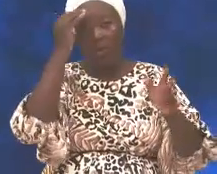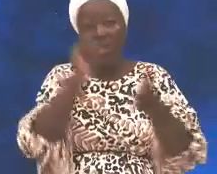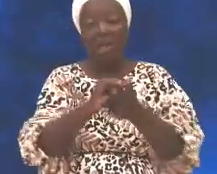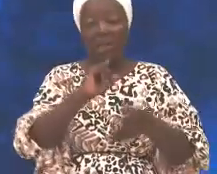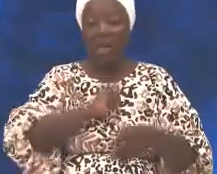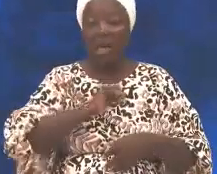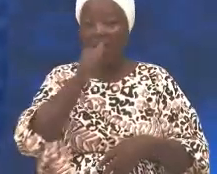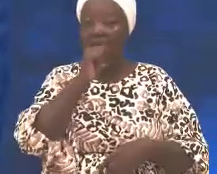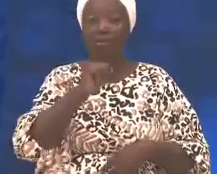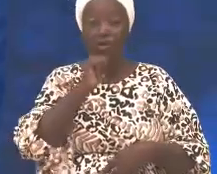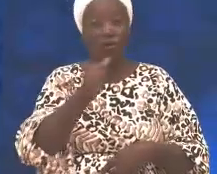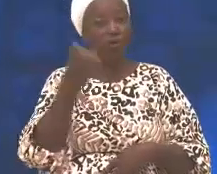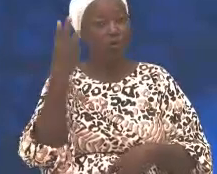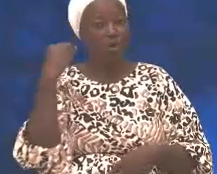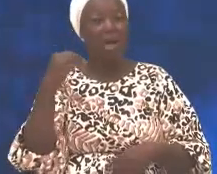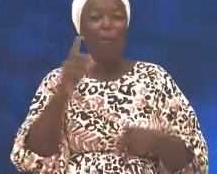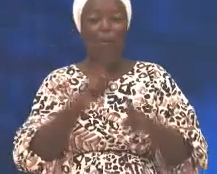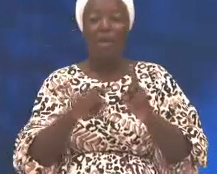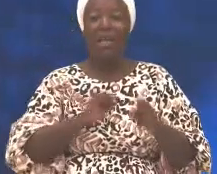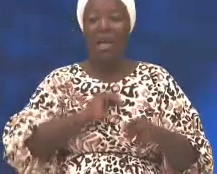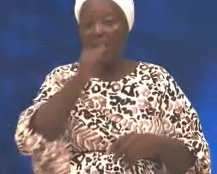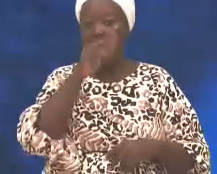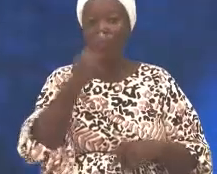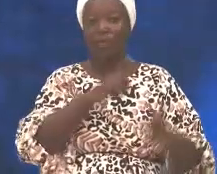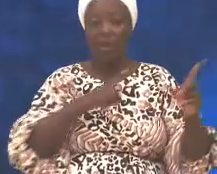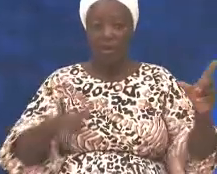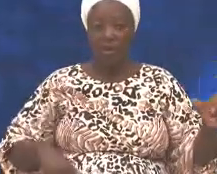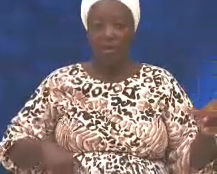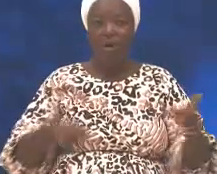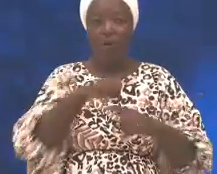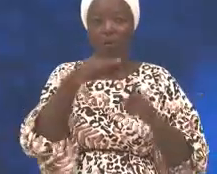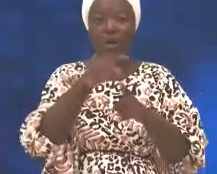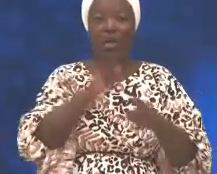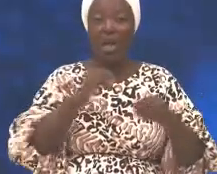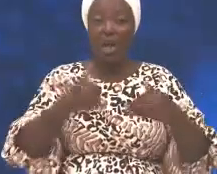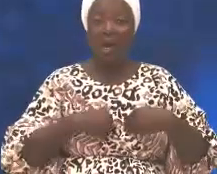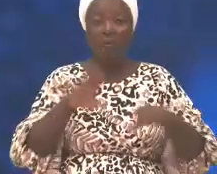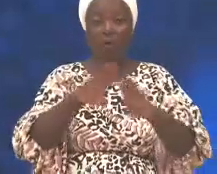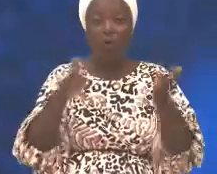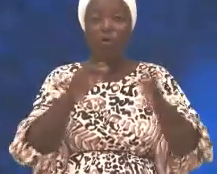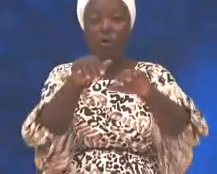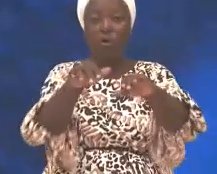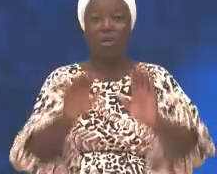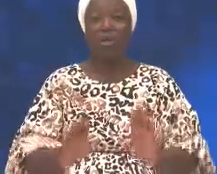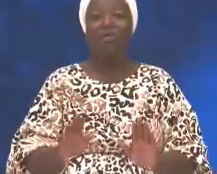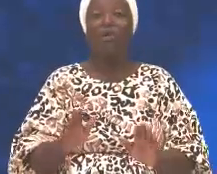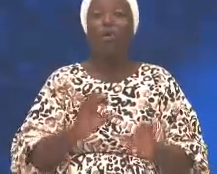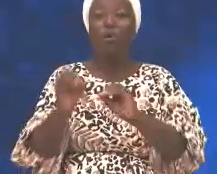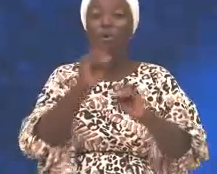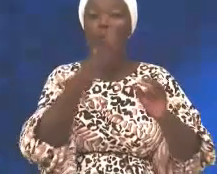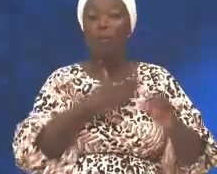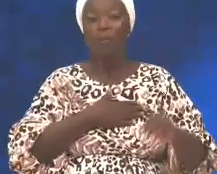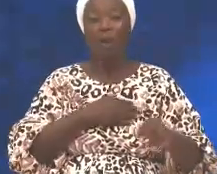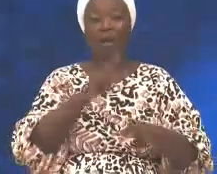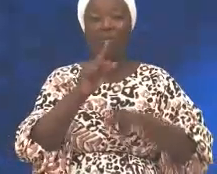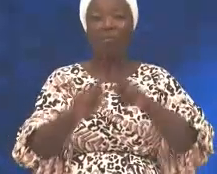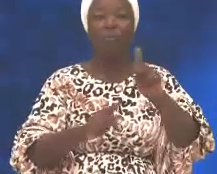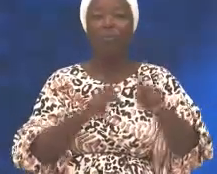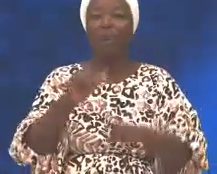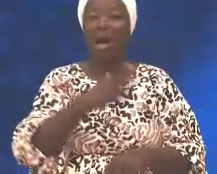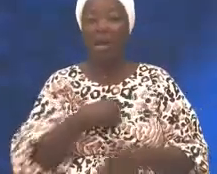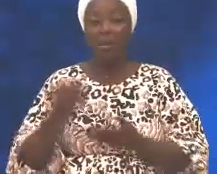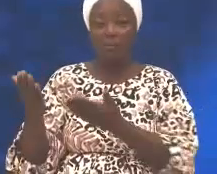Lord, when I have opened your graves, O my people, and brought you